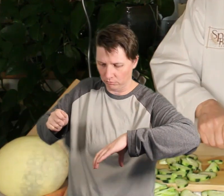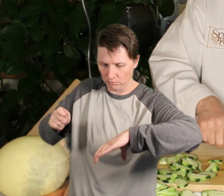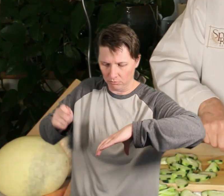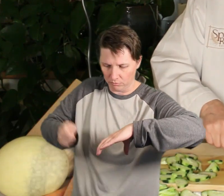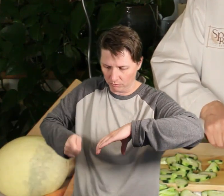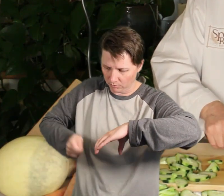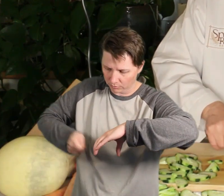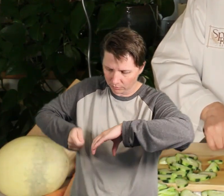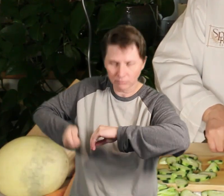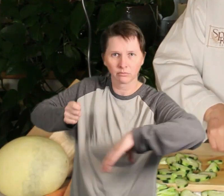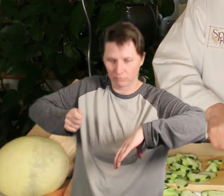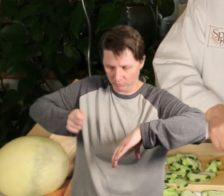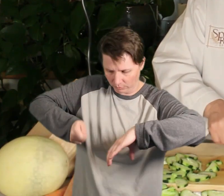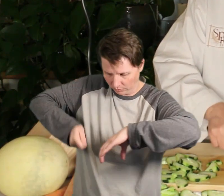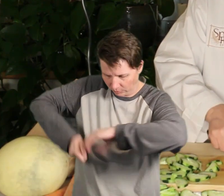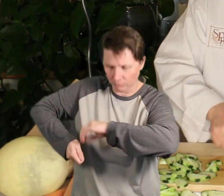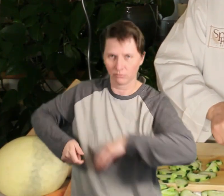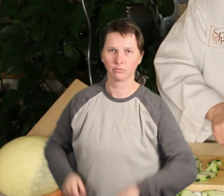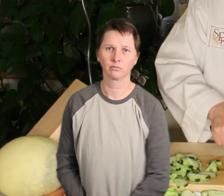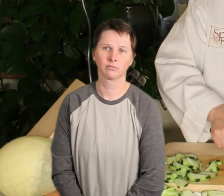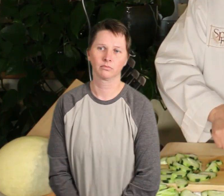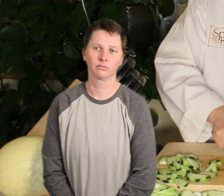When my wrist actually bounces,